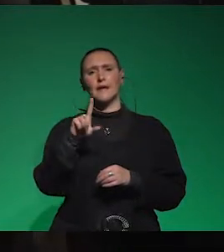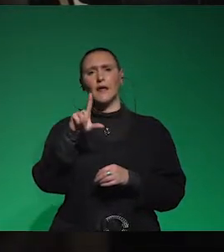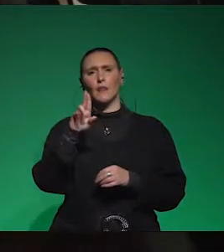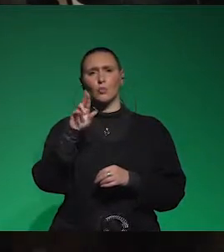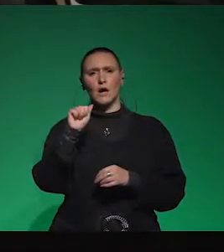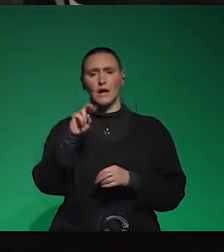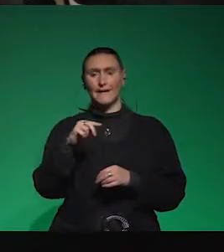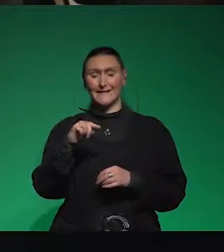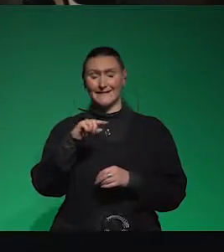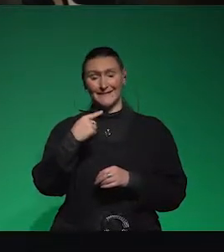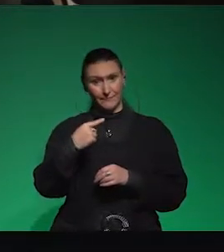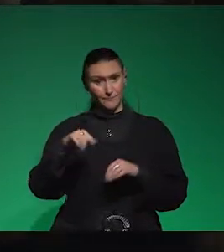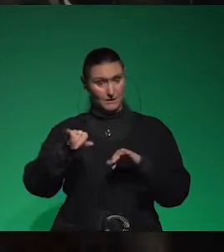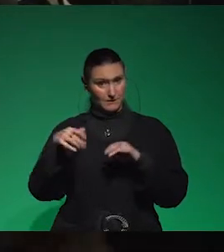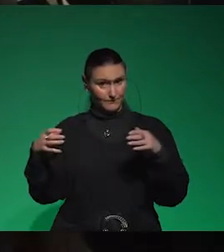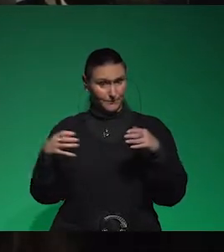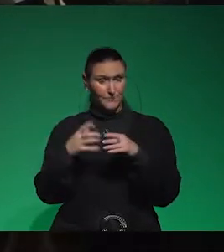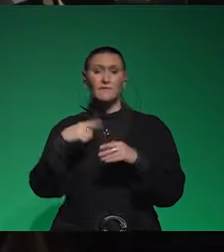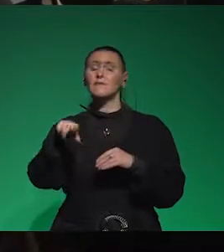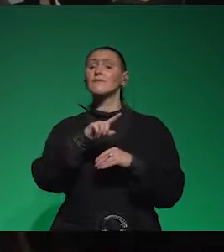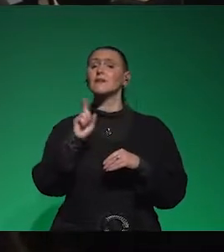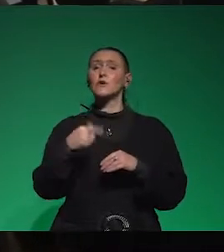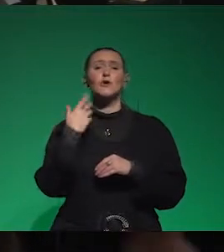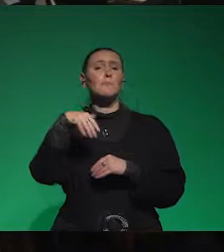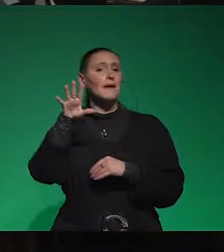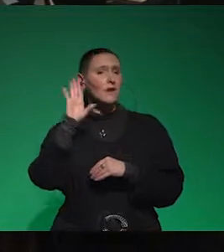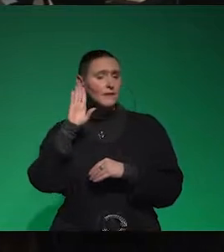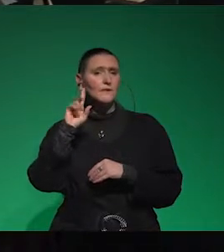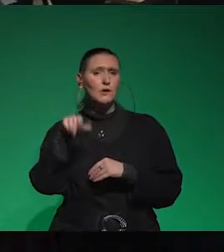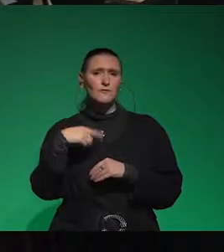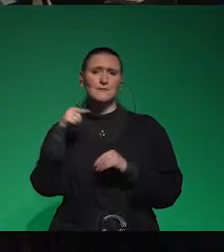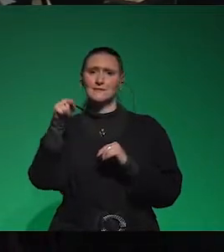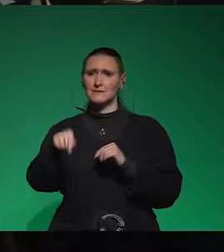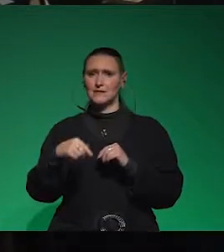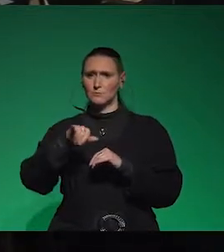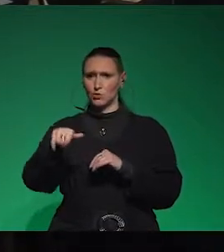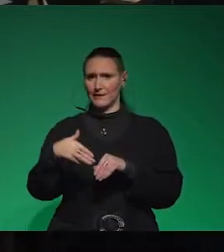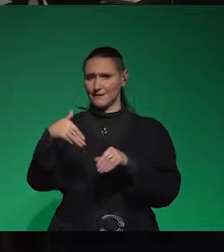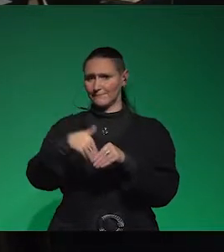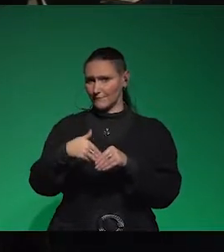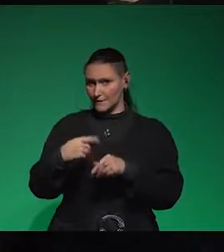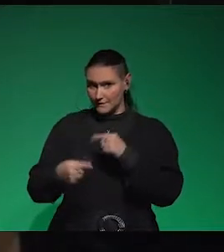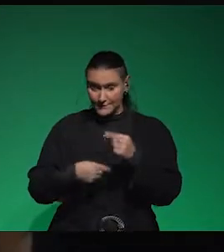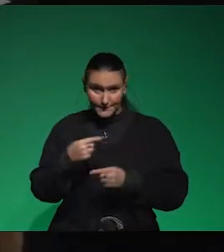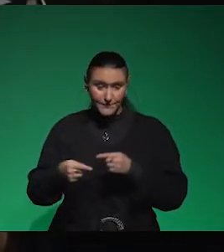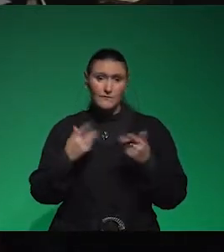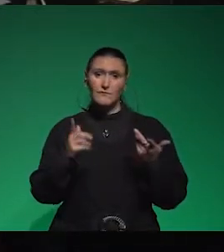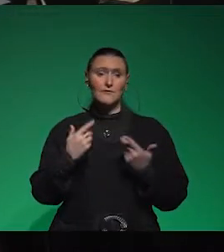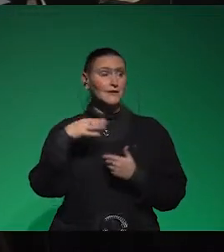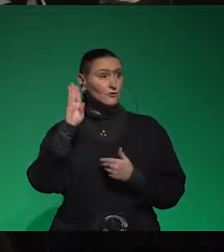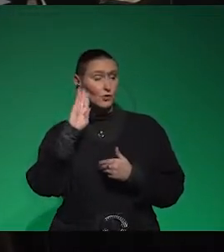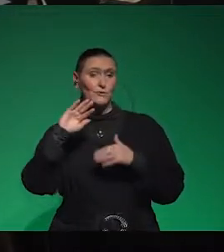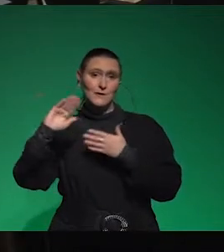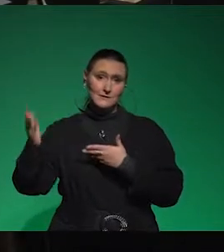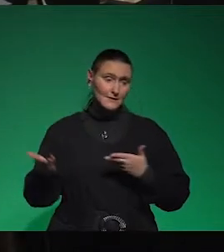all learn more what this project is about. And I'm looking forward to listen to you and give the stage now. It's